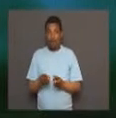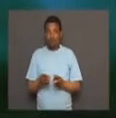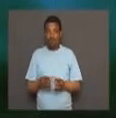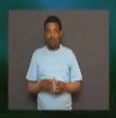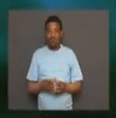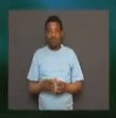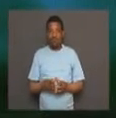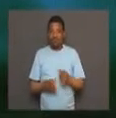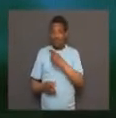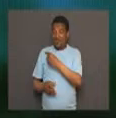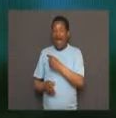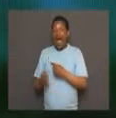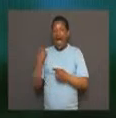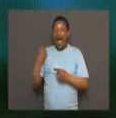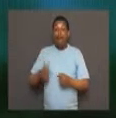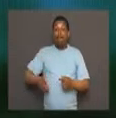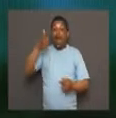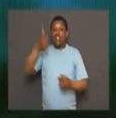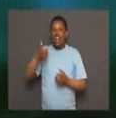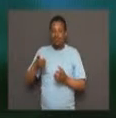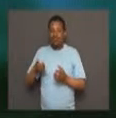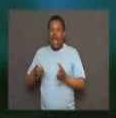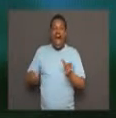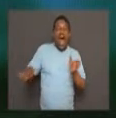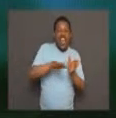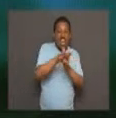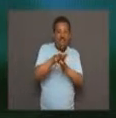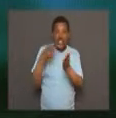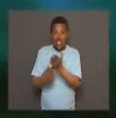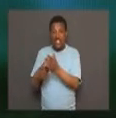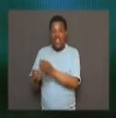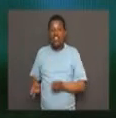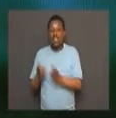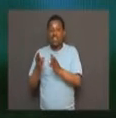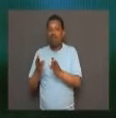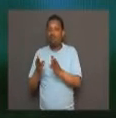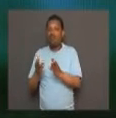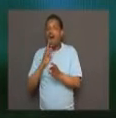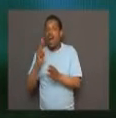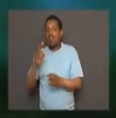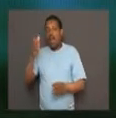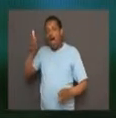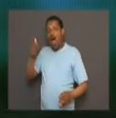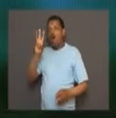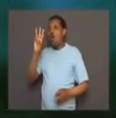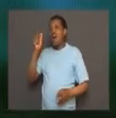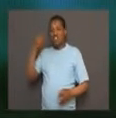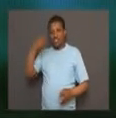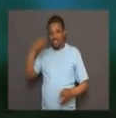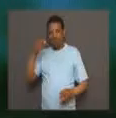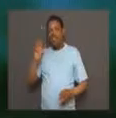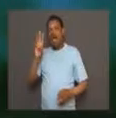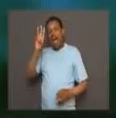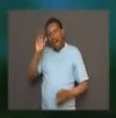systems. The major rivers in this system are the Awash